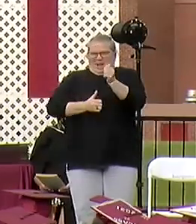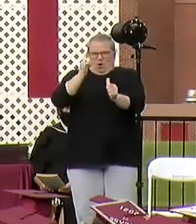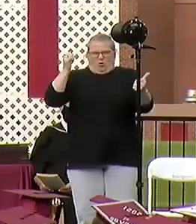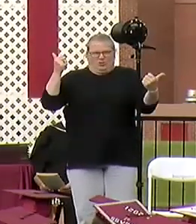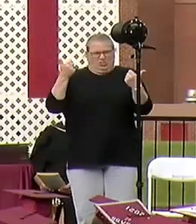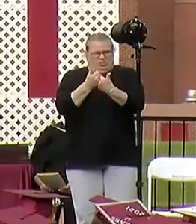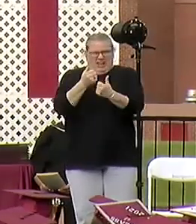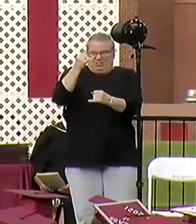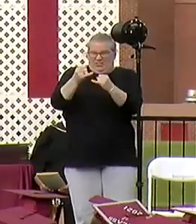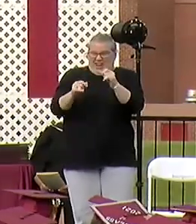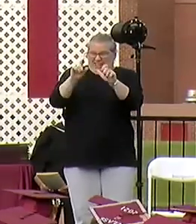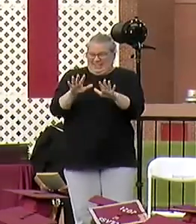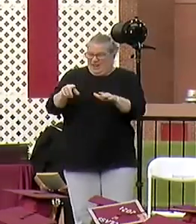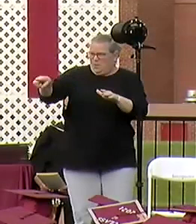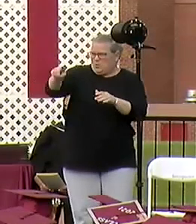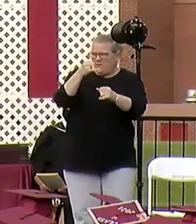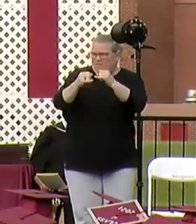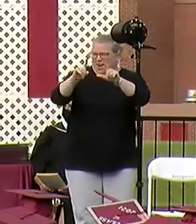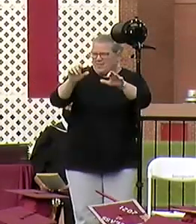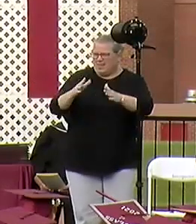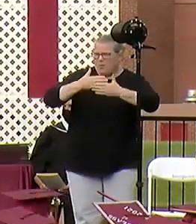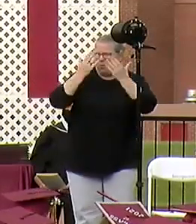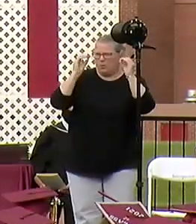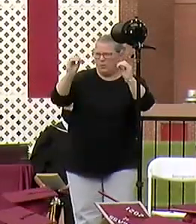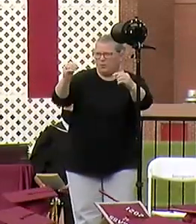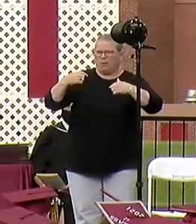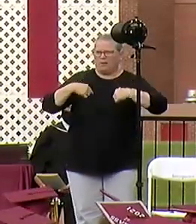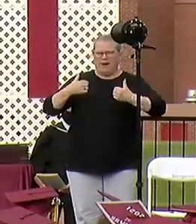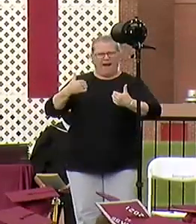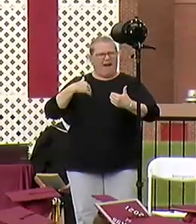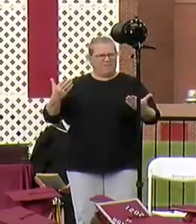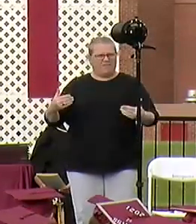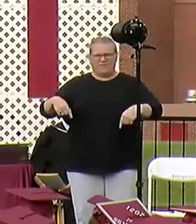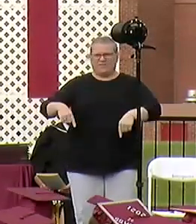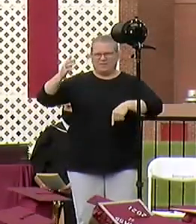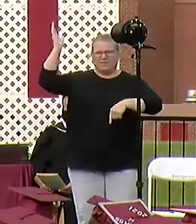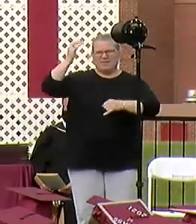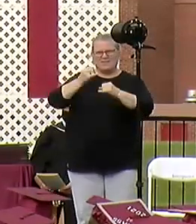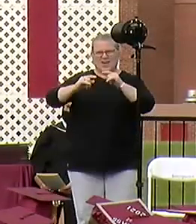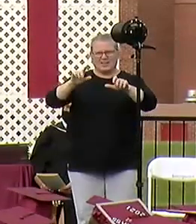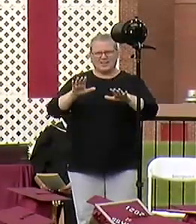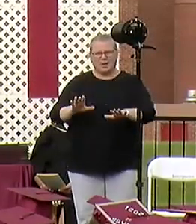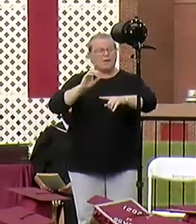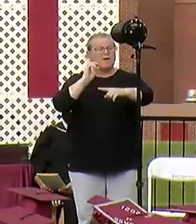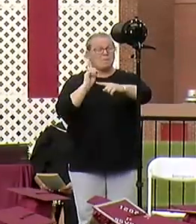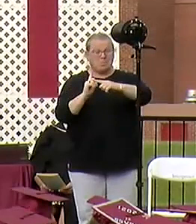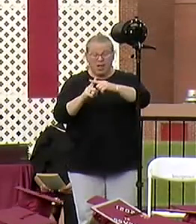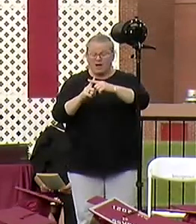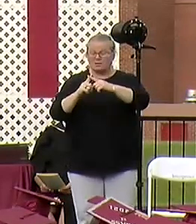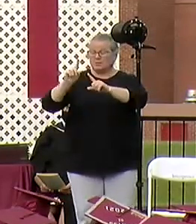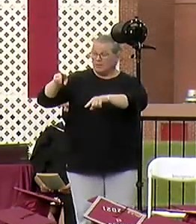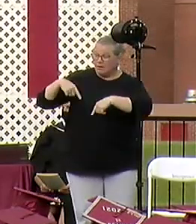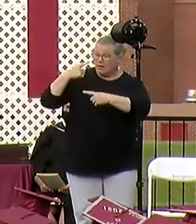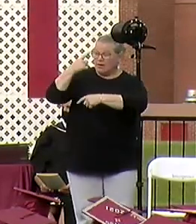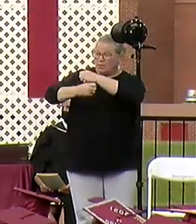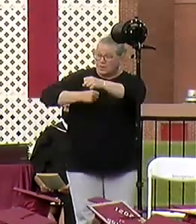guys didn't have finals, but this is mine. And we're emerging from surely one of the strangest and most challenging